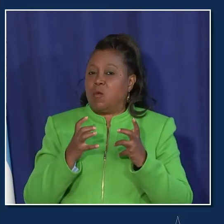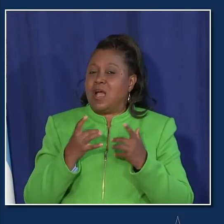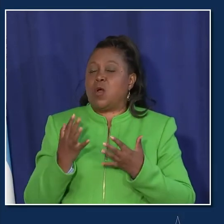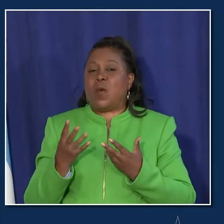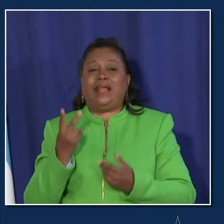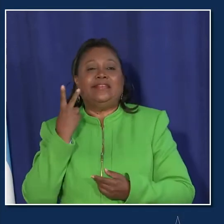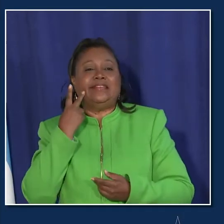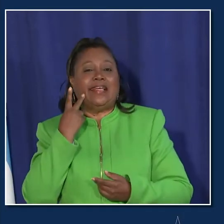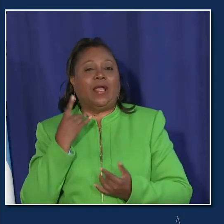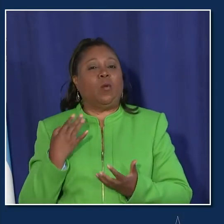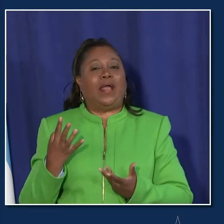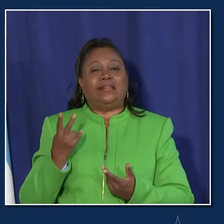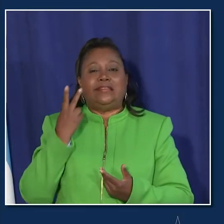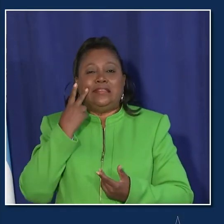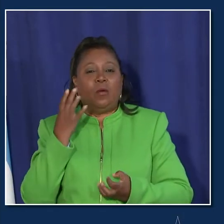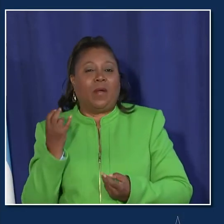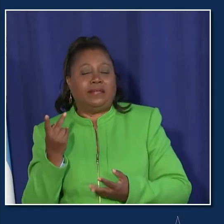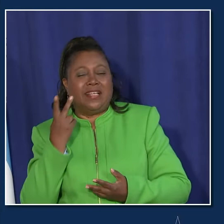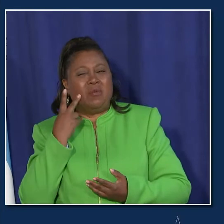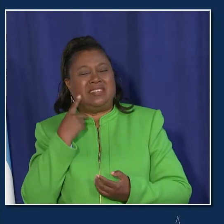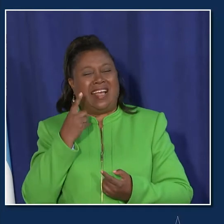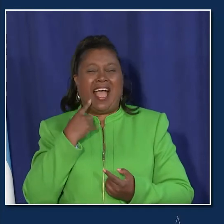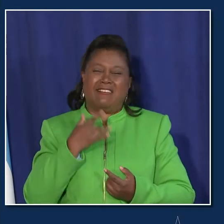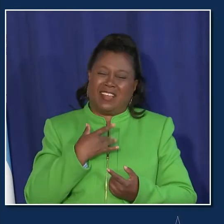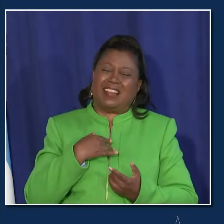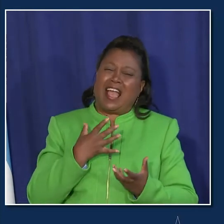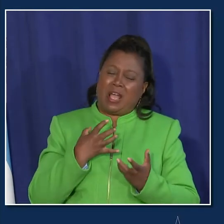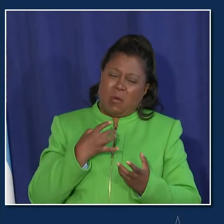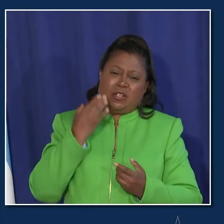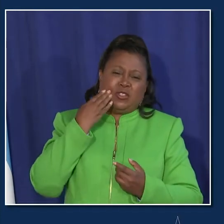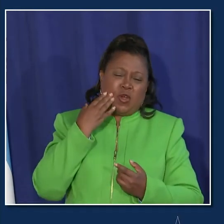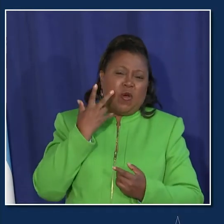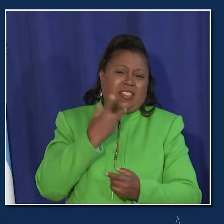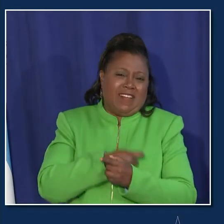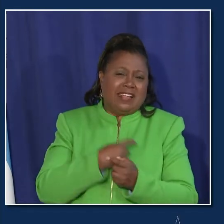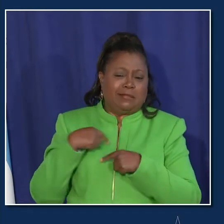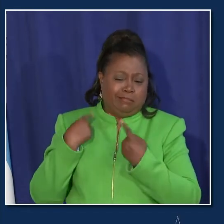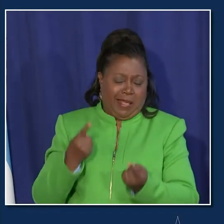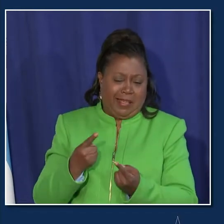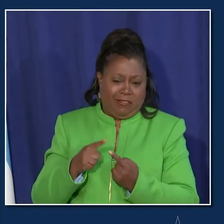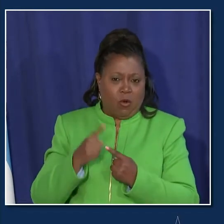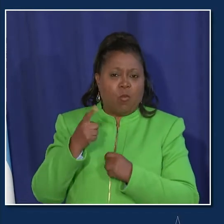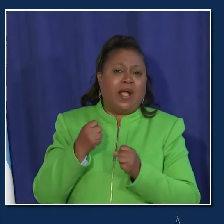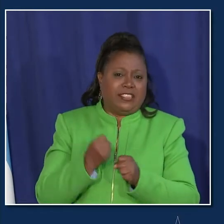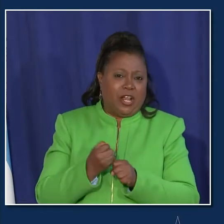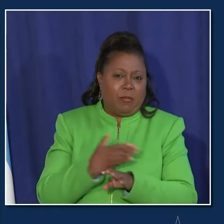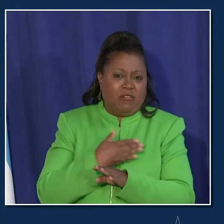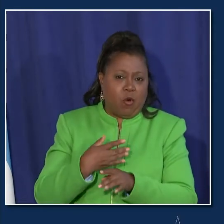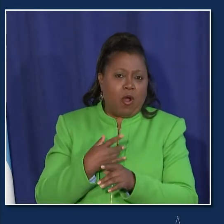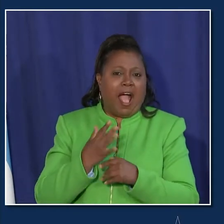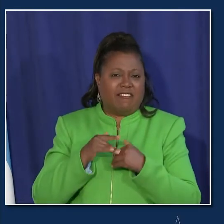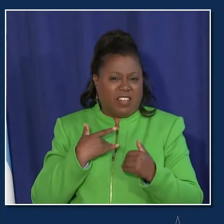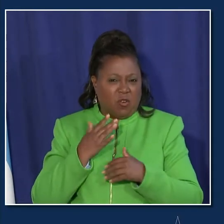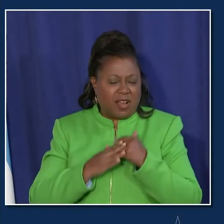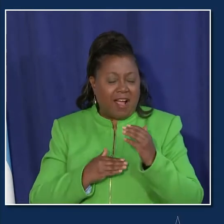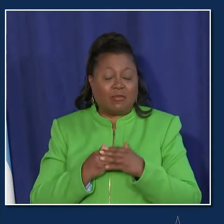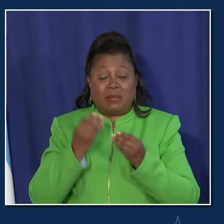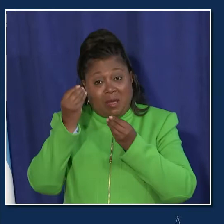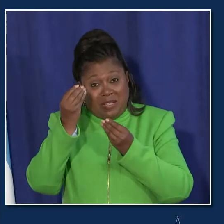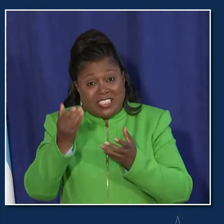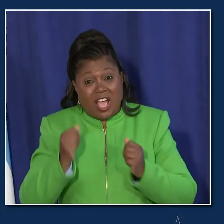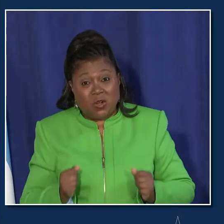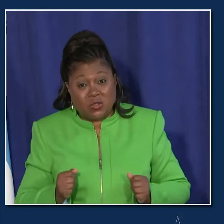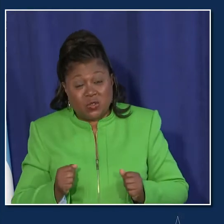and see. And we heard that there were people who said, I feel like I want to know the vaccine's been around for a year before I'll feel comfortable. Well, let me tell